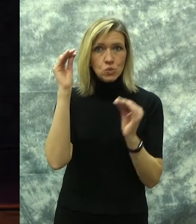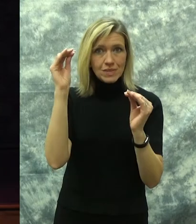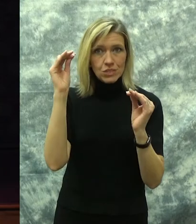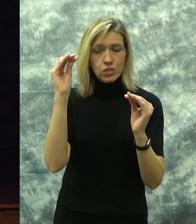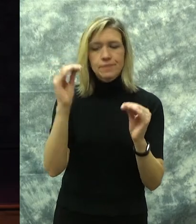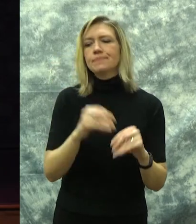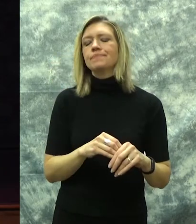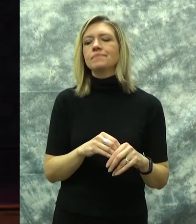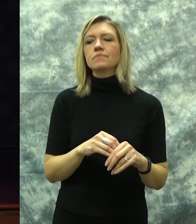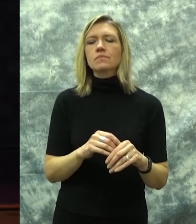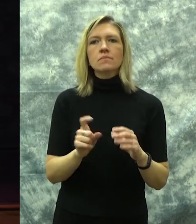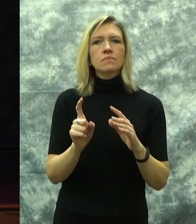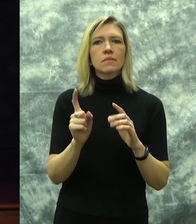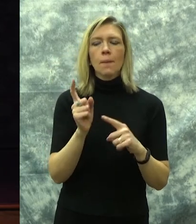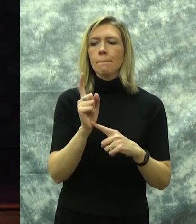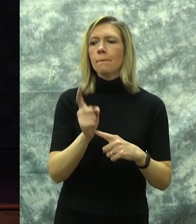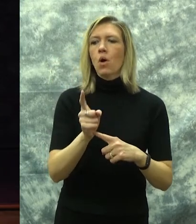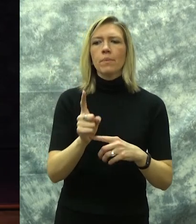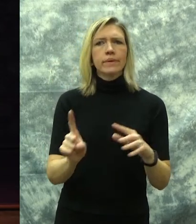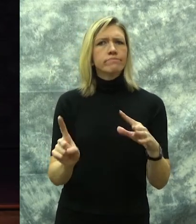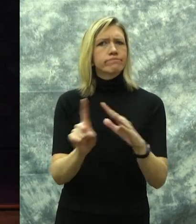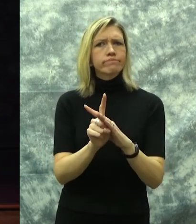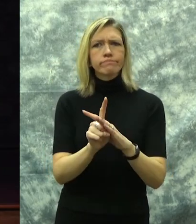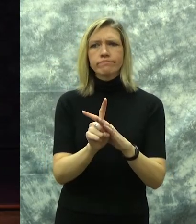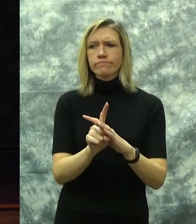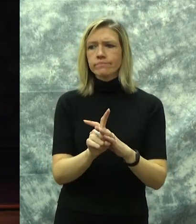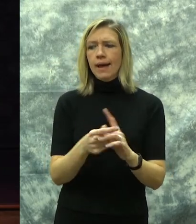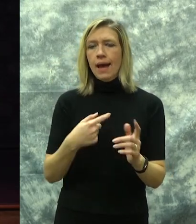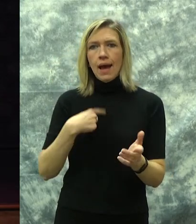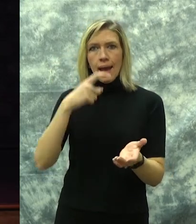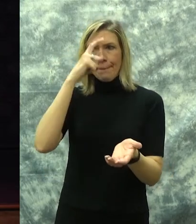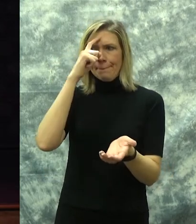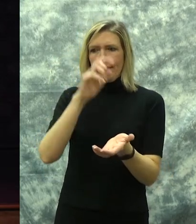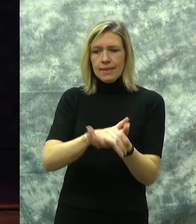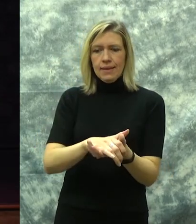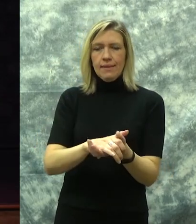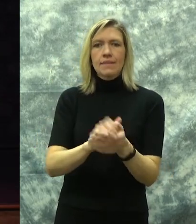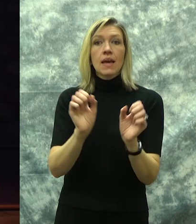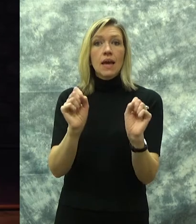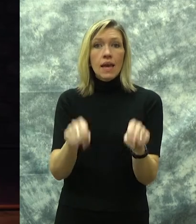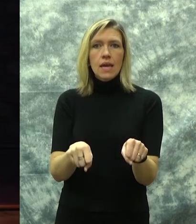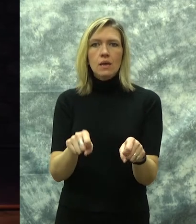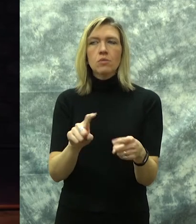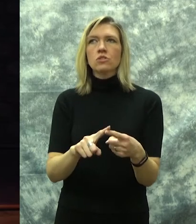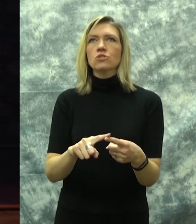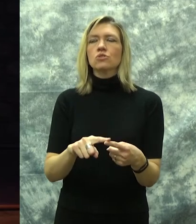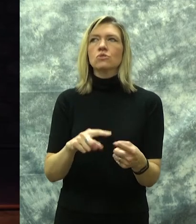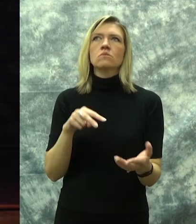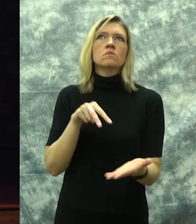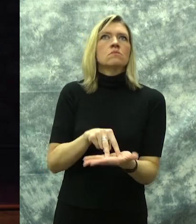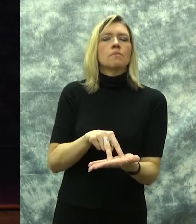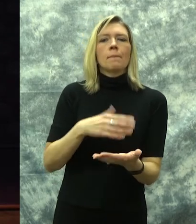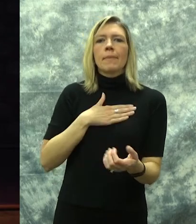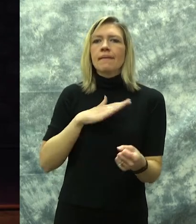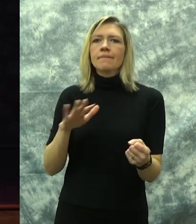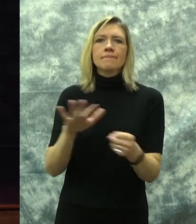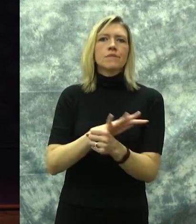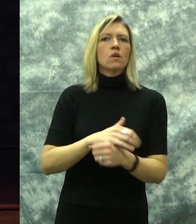I believe that being able to stand in the fullness of my life and not be